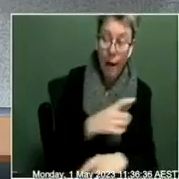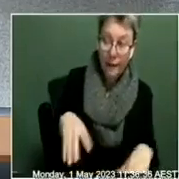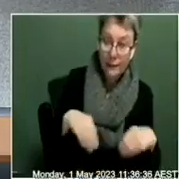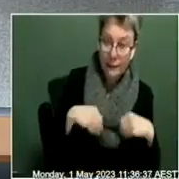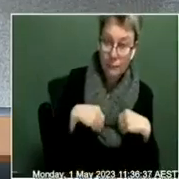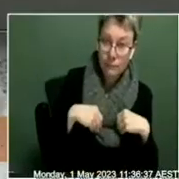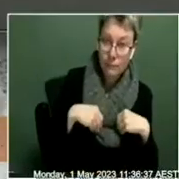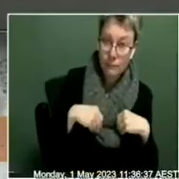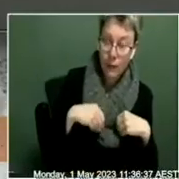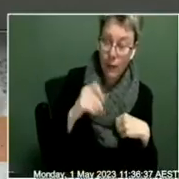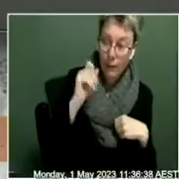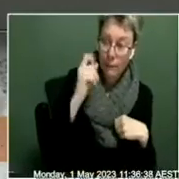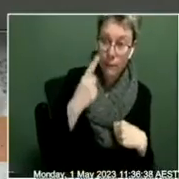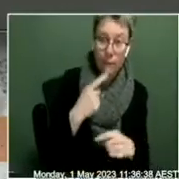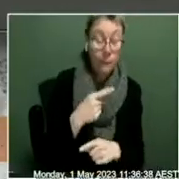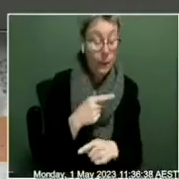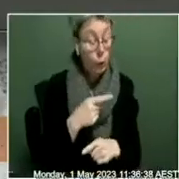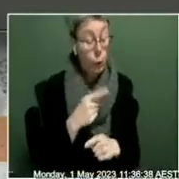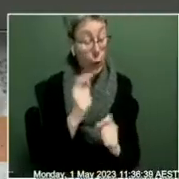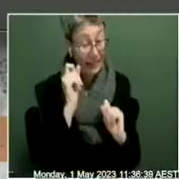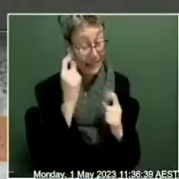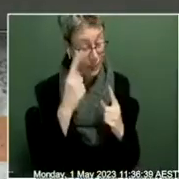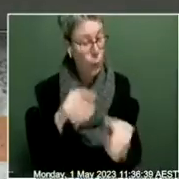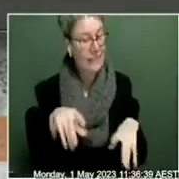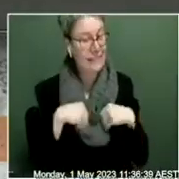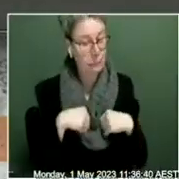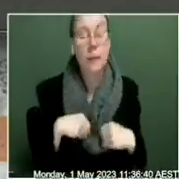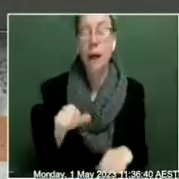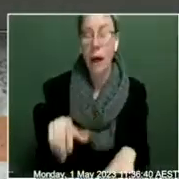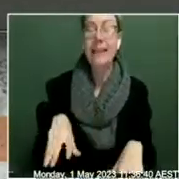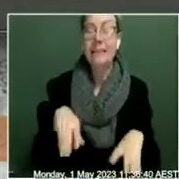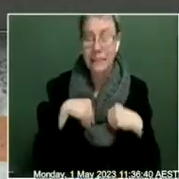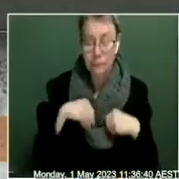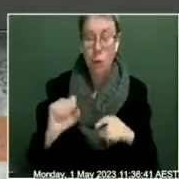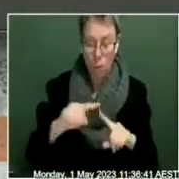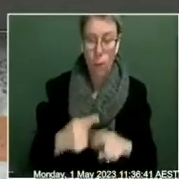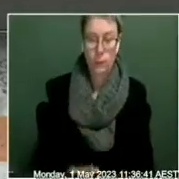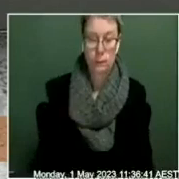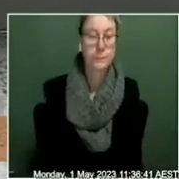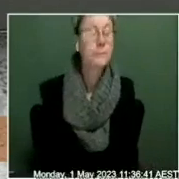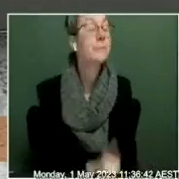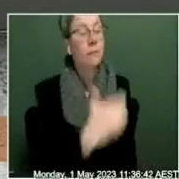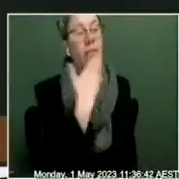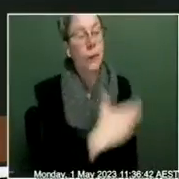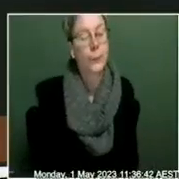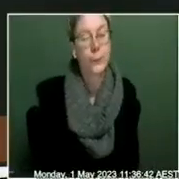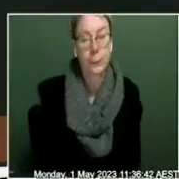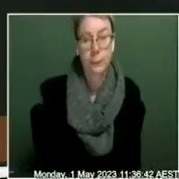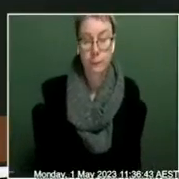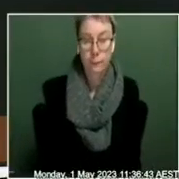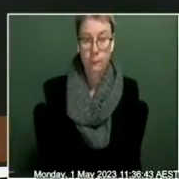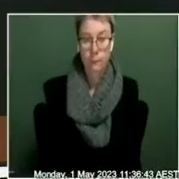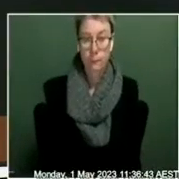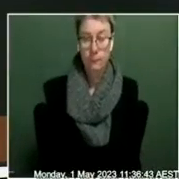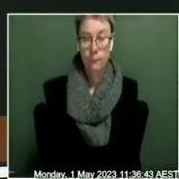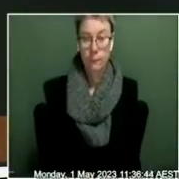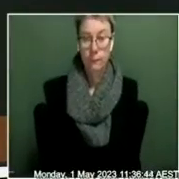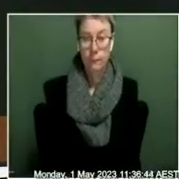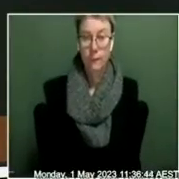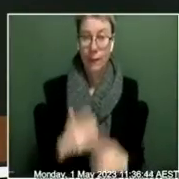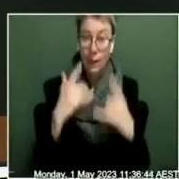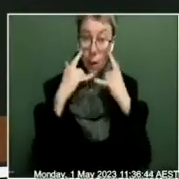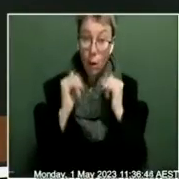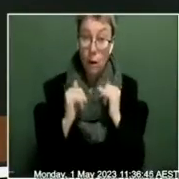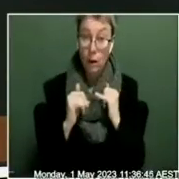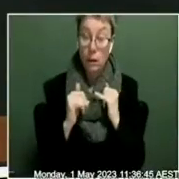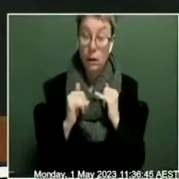Can I ask if this database that you're planning on doing, that's be handed back to the community, you'll